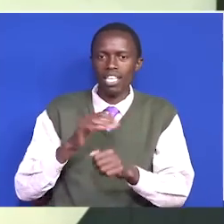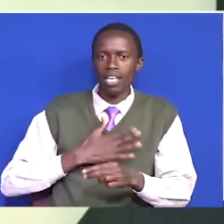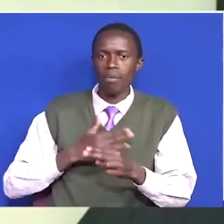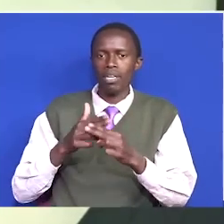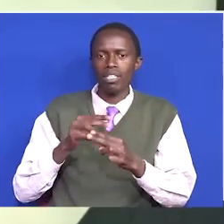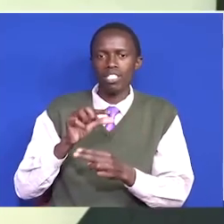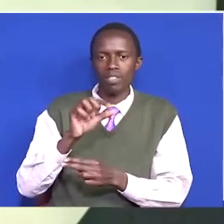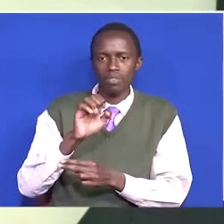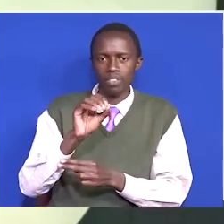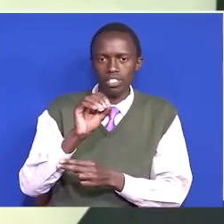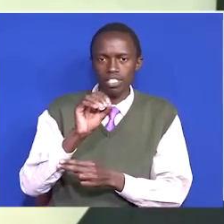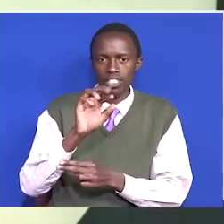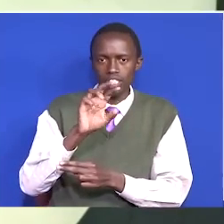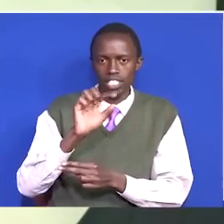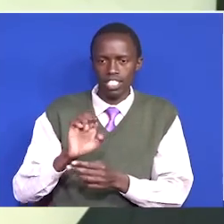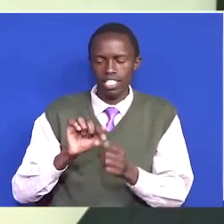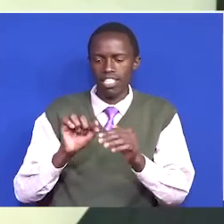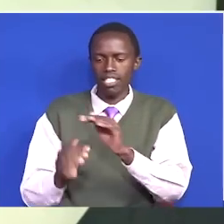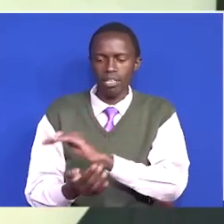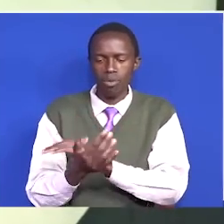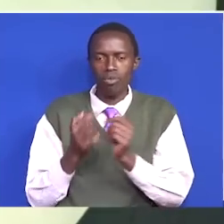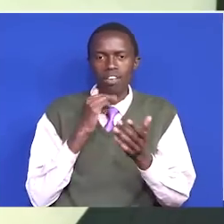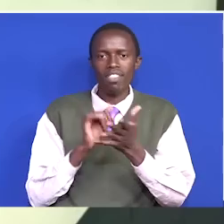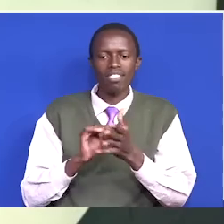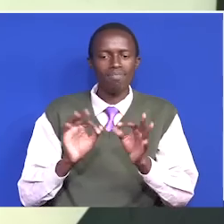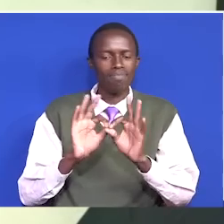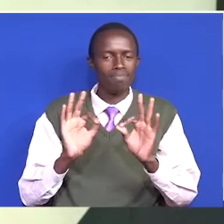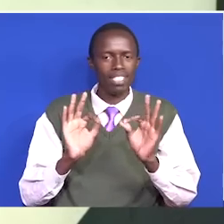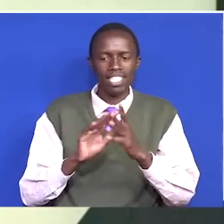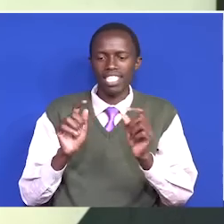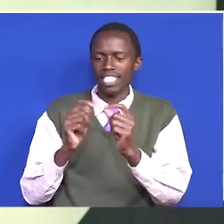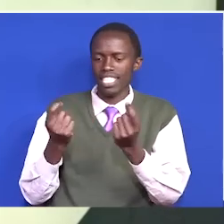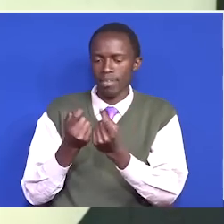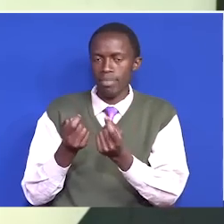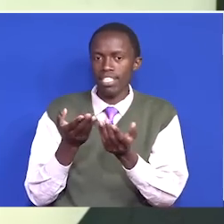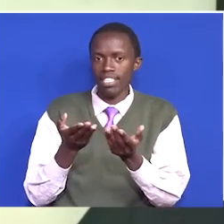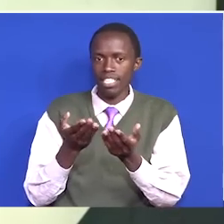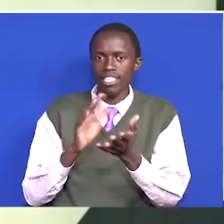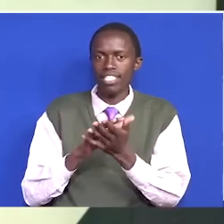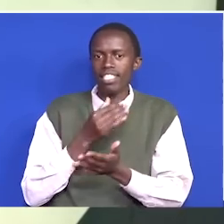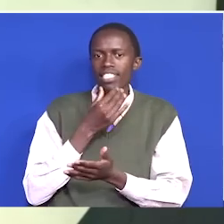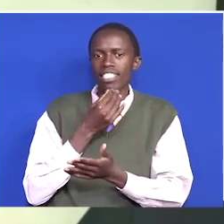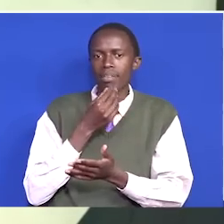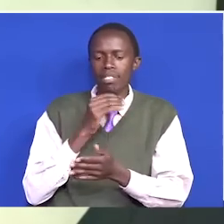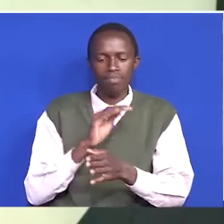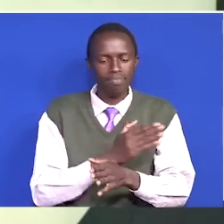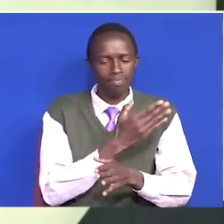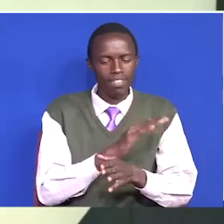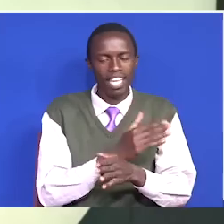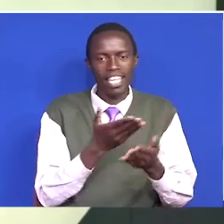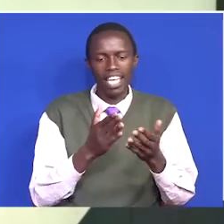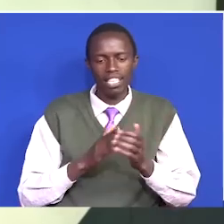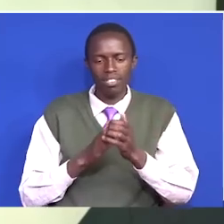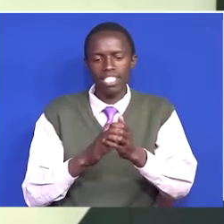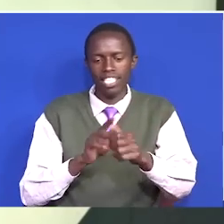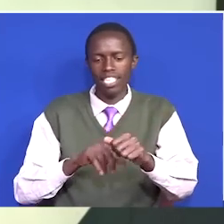is George Kishoro, and this morning we have this amazing team. It is the men's choral, and they are here to lead